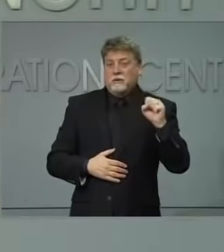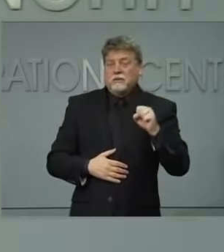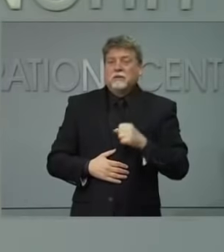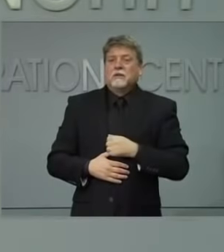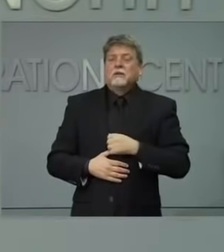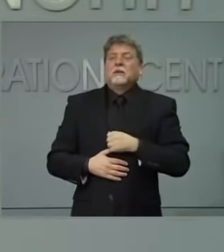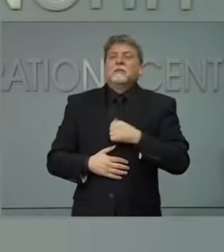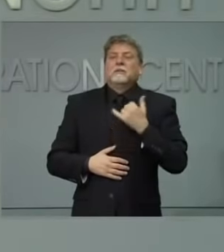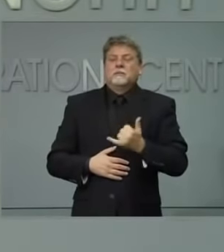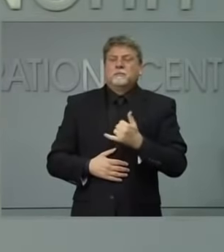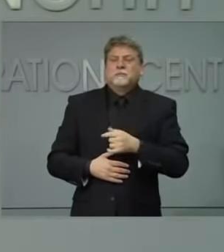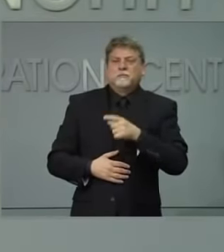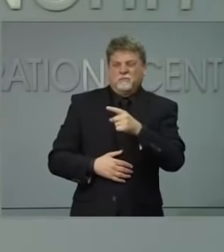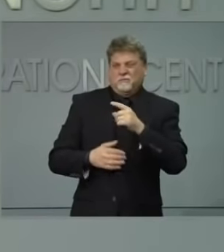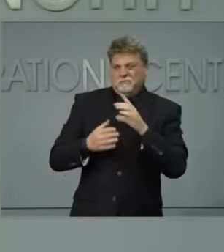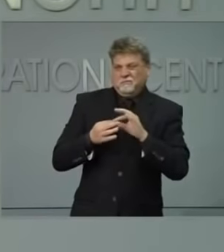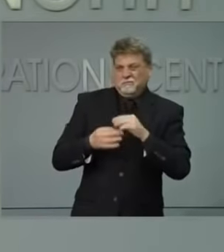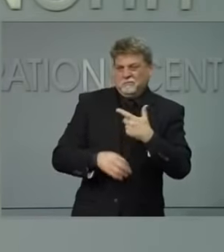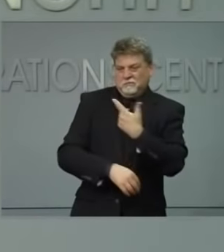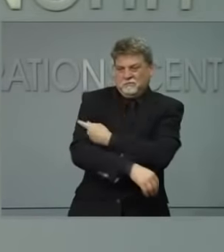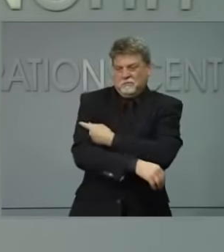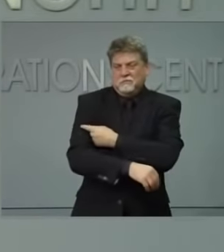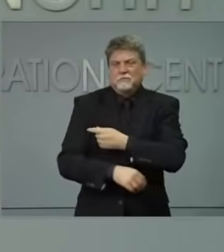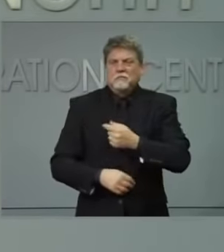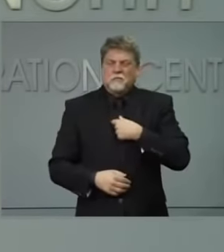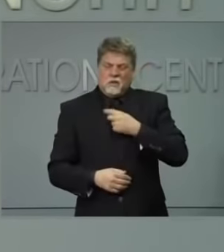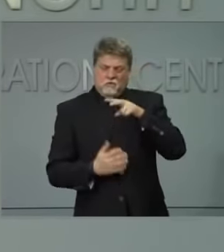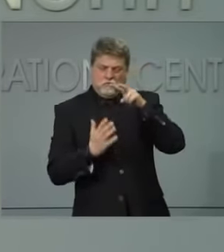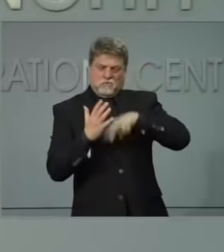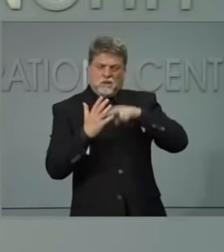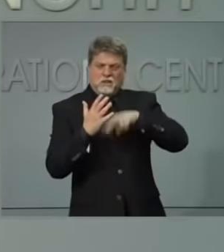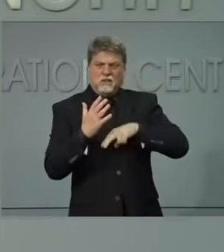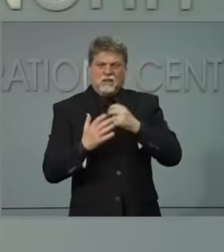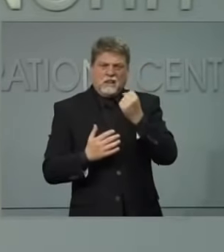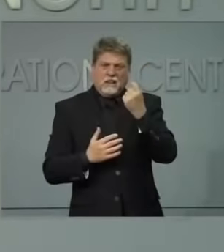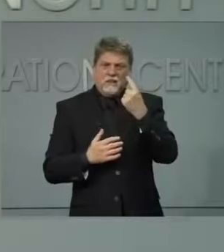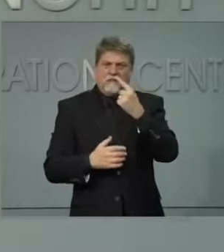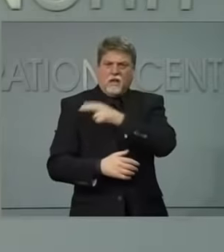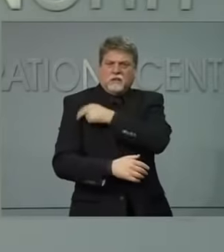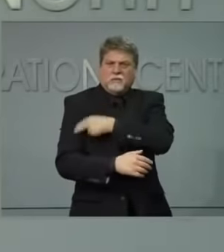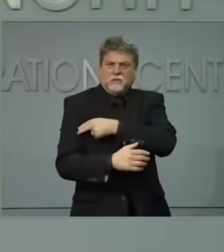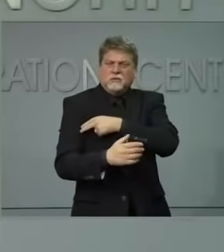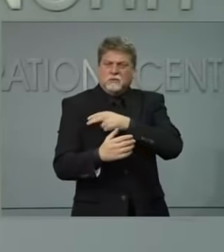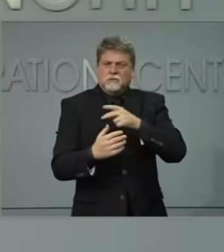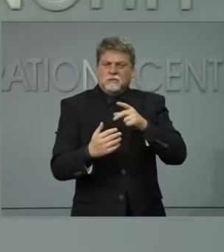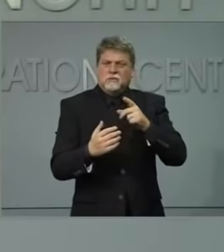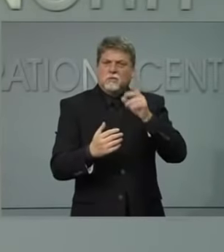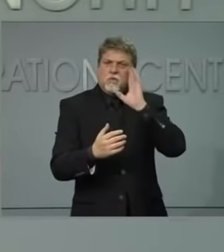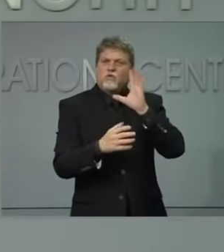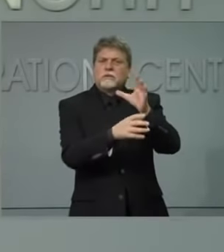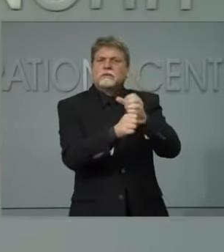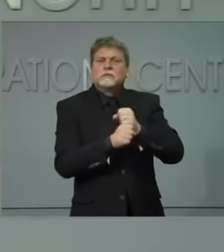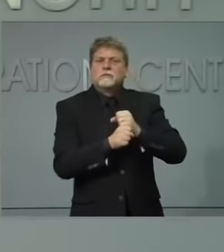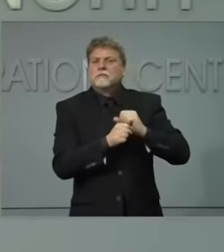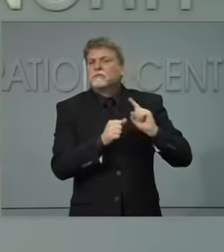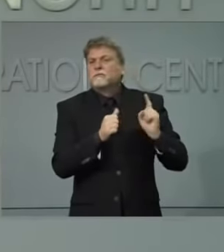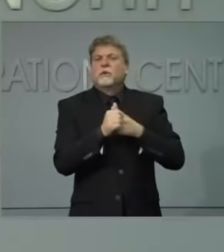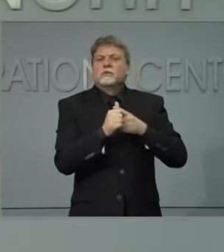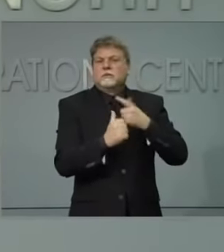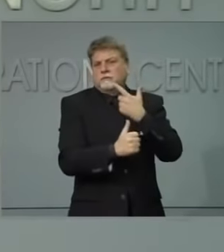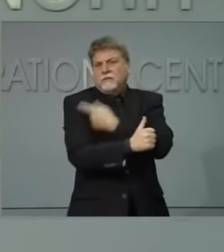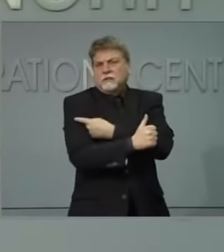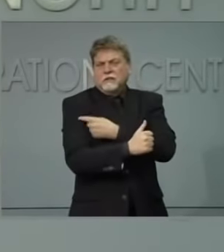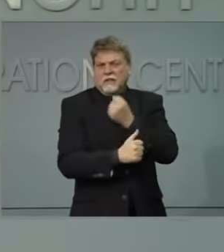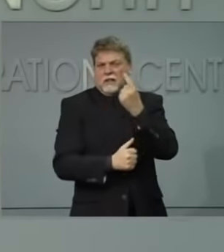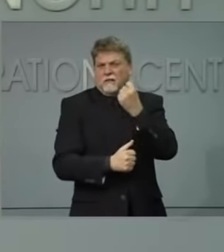As it pertains to the vaccine, we saw a report yesterday of 11 hospitals that would initially receive the doses of vaccine. And